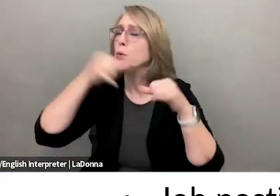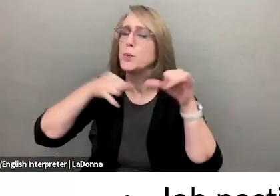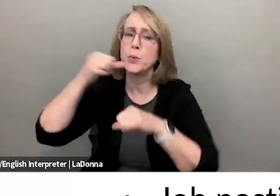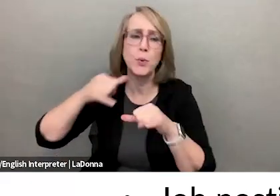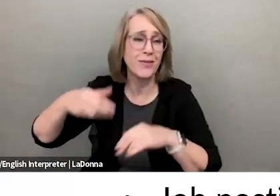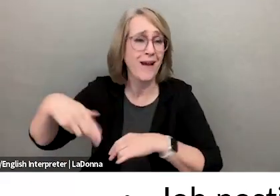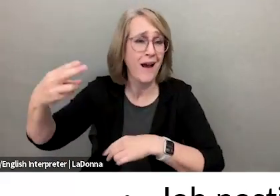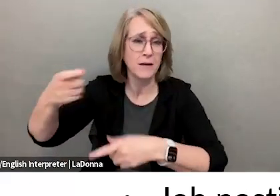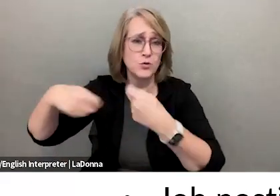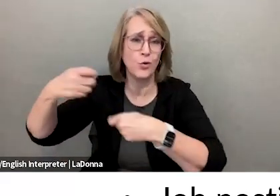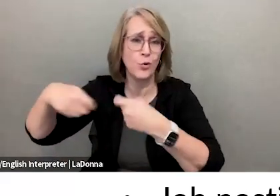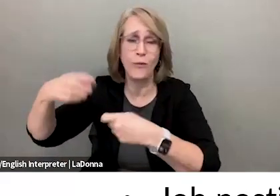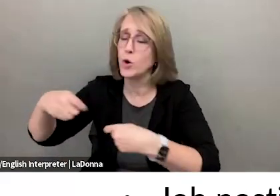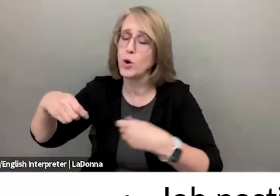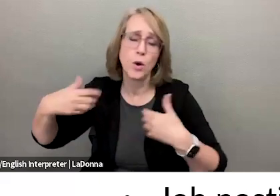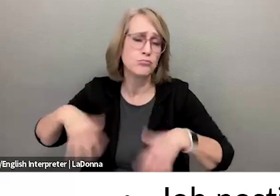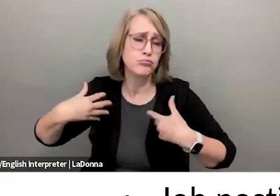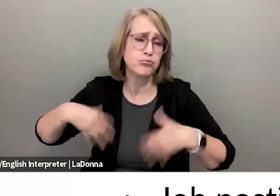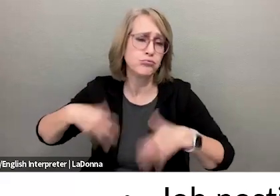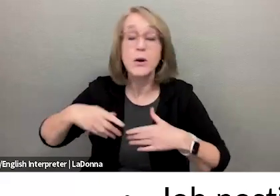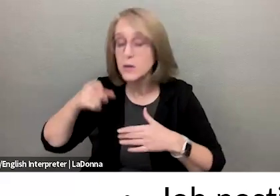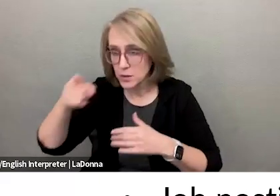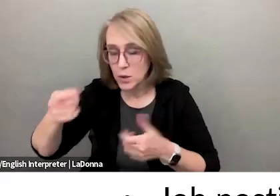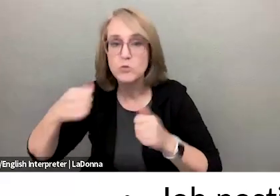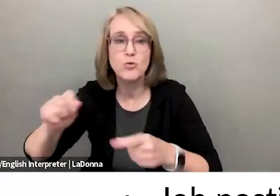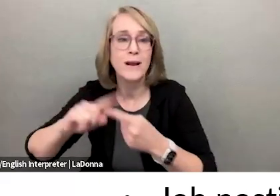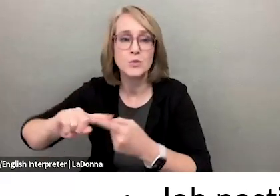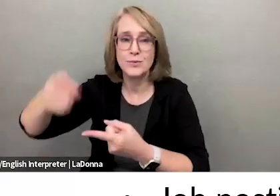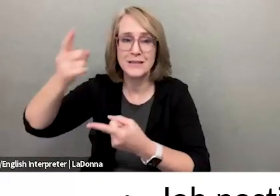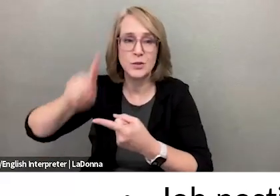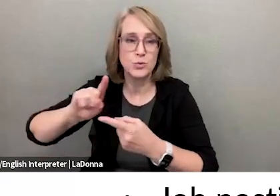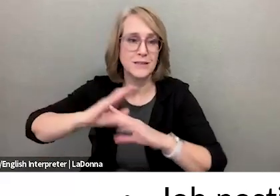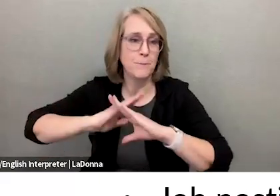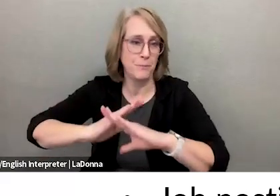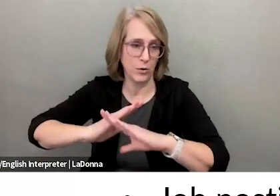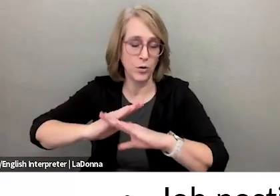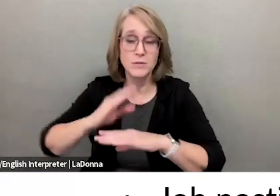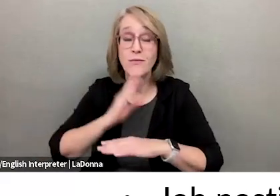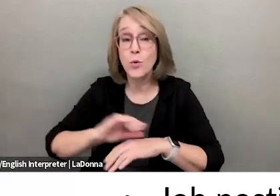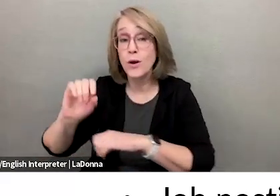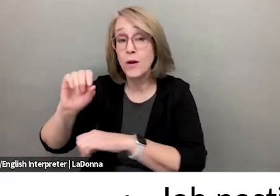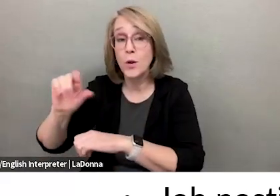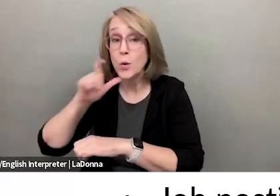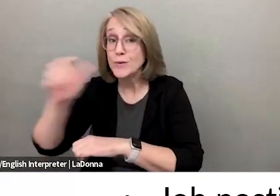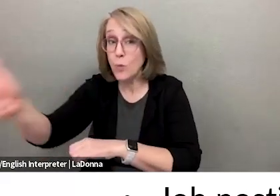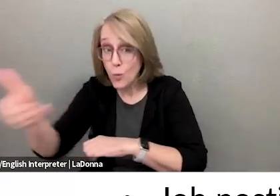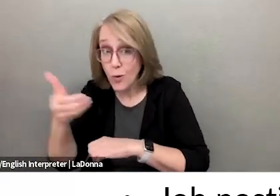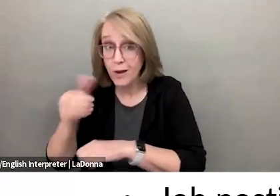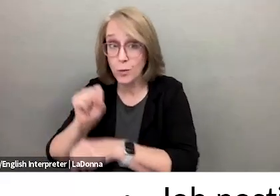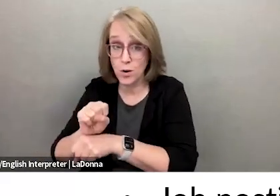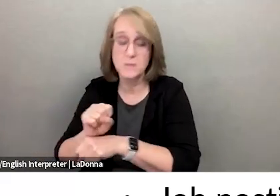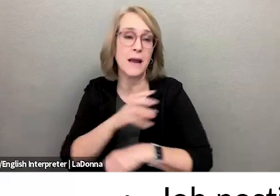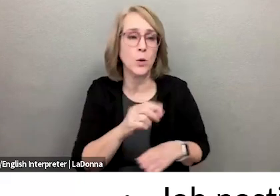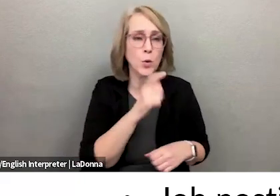high turnover rates that we have. So again, we're trying to decrease the barriers that both our employers and our people looking for